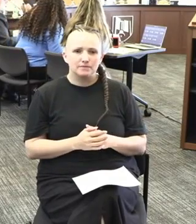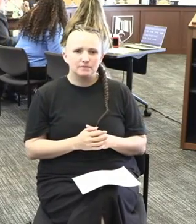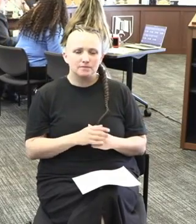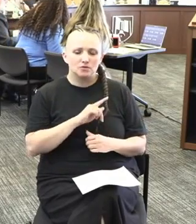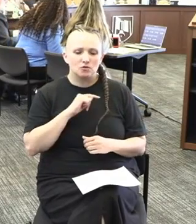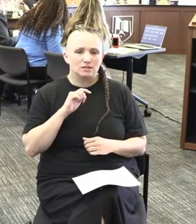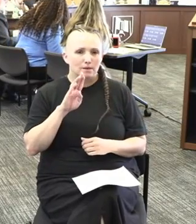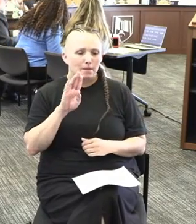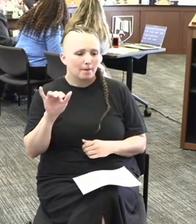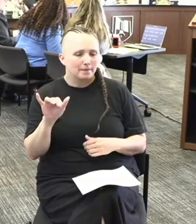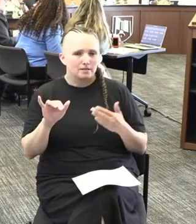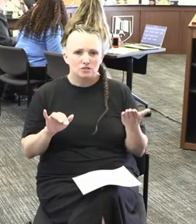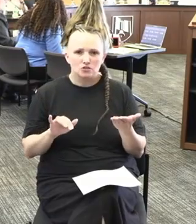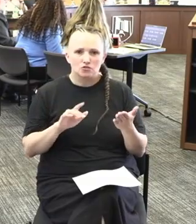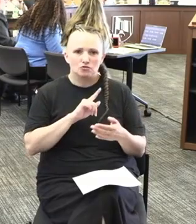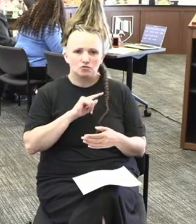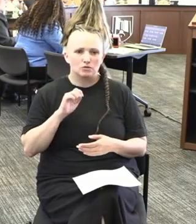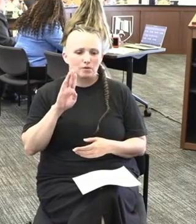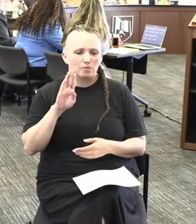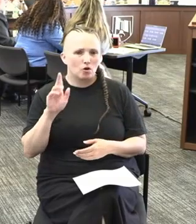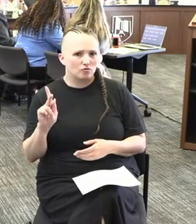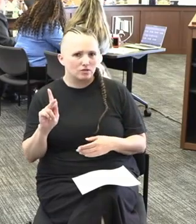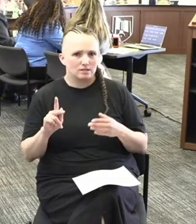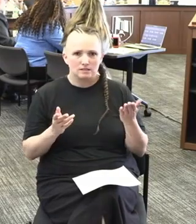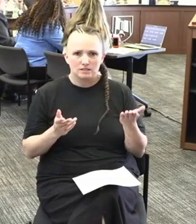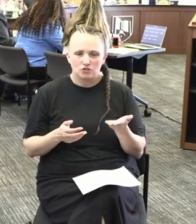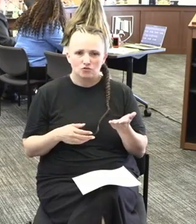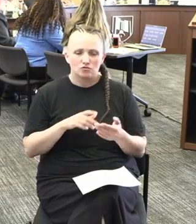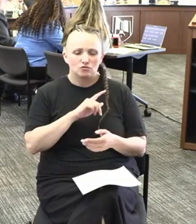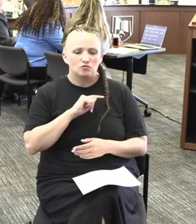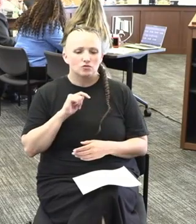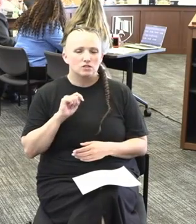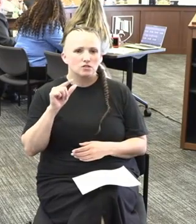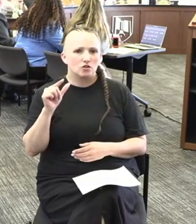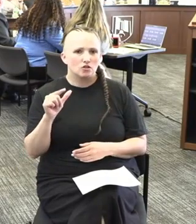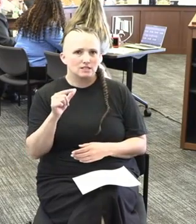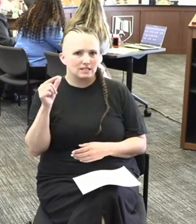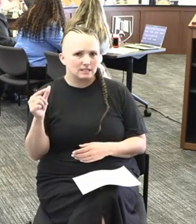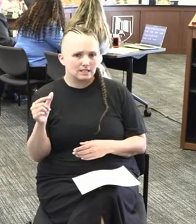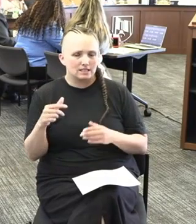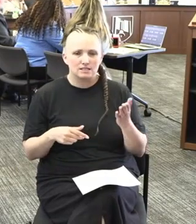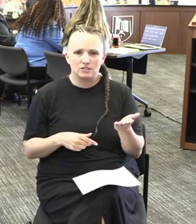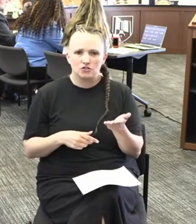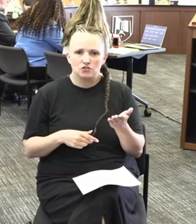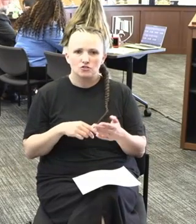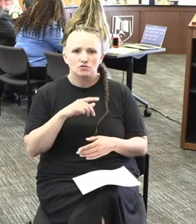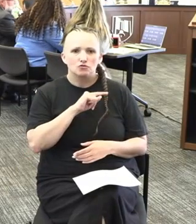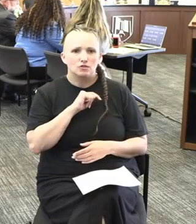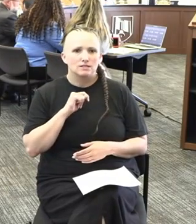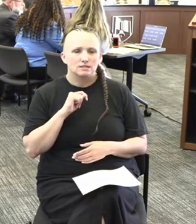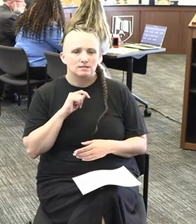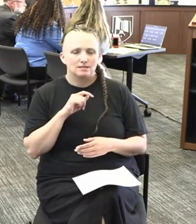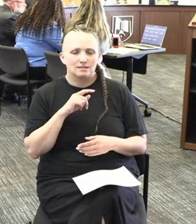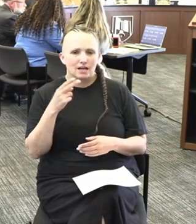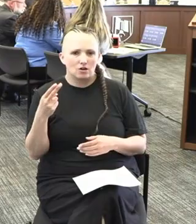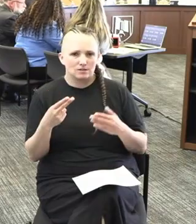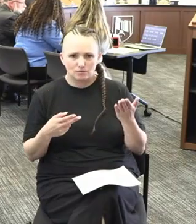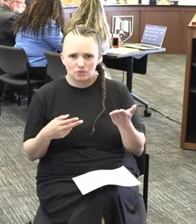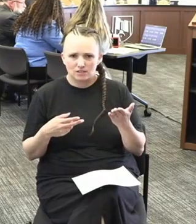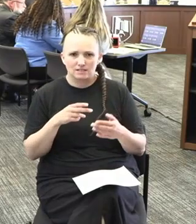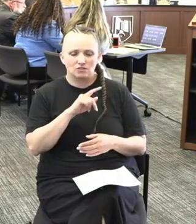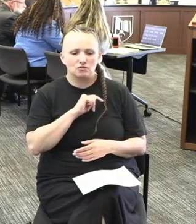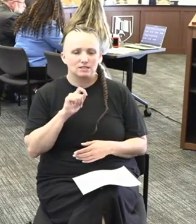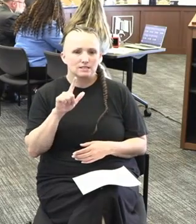Trustee Bottomley. Here. Trustee Broderick. Present. Trustee Garcia again. Present. Trustee Harris. Present. Trustee